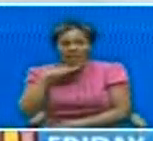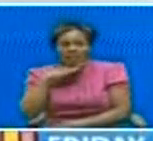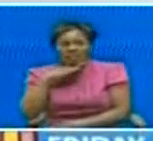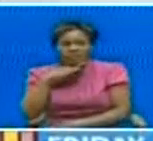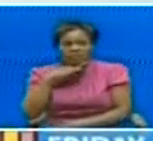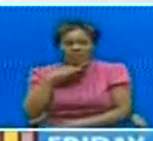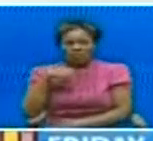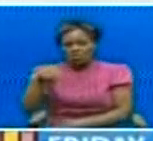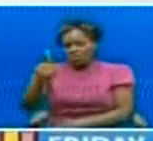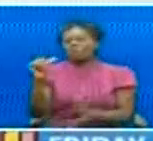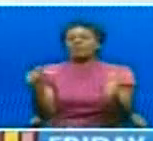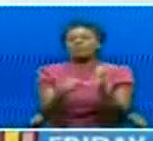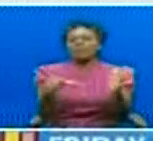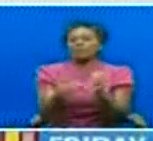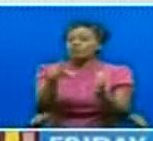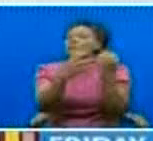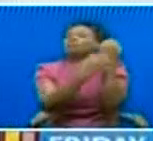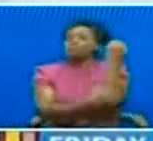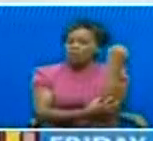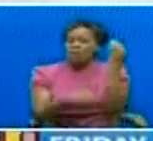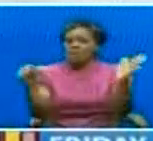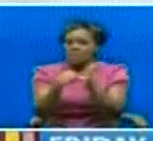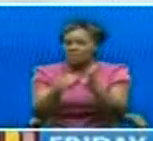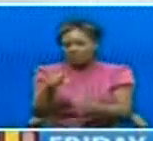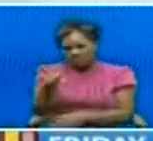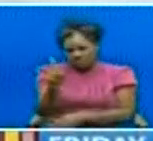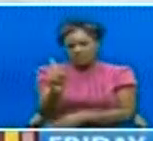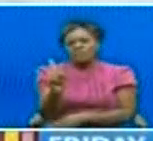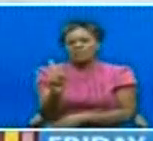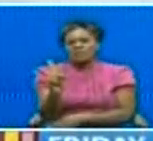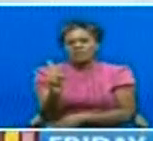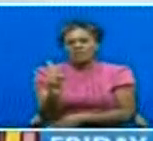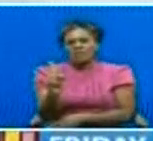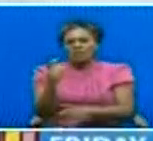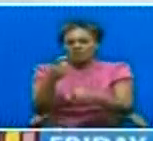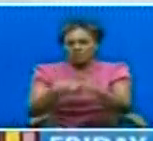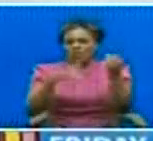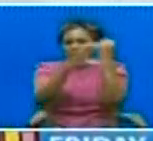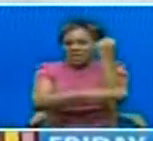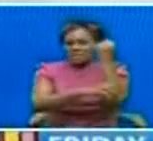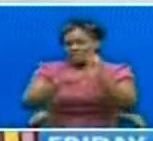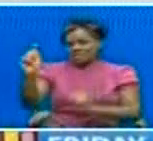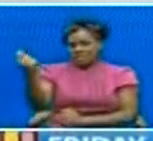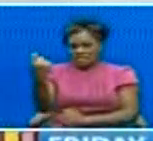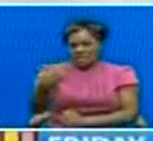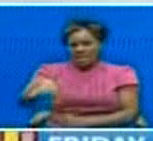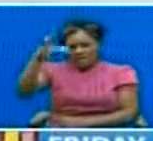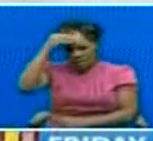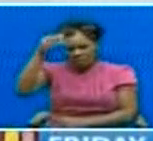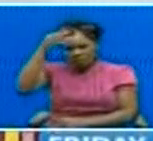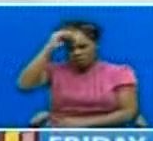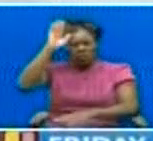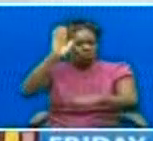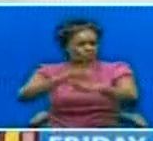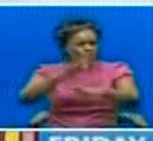millionaire, it's your fault. Blame yourself, because the opportunities are there. And if you're coming from a country like Kenya, our education is very good.